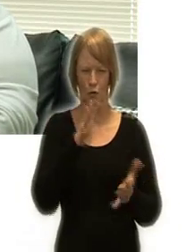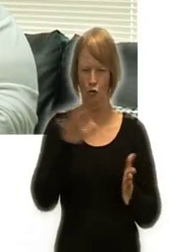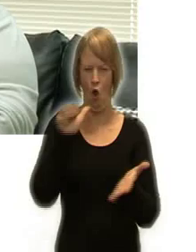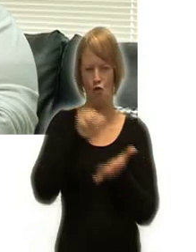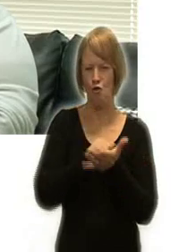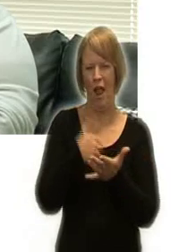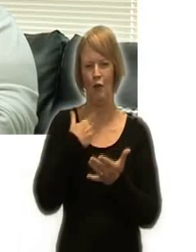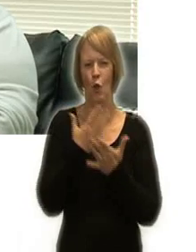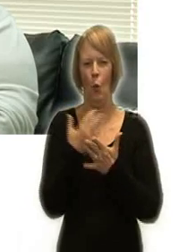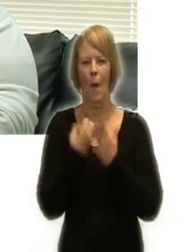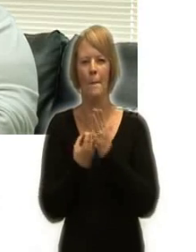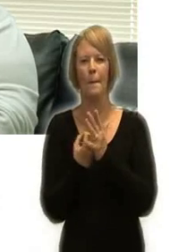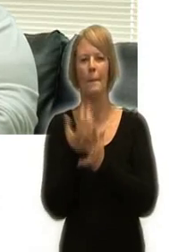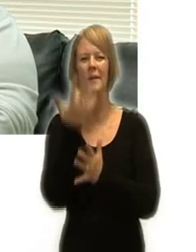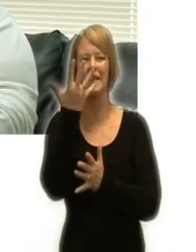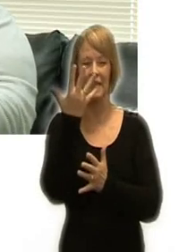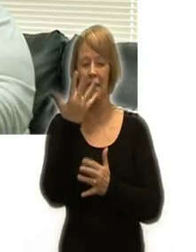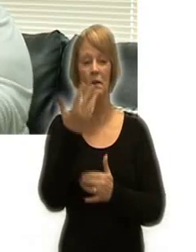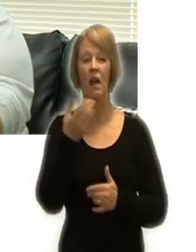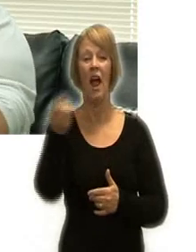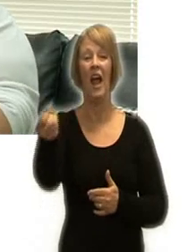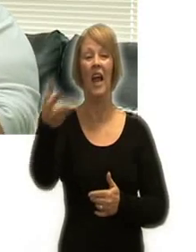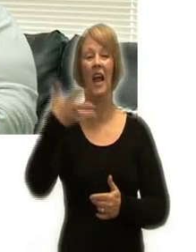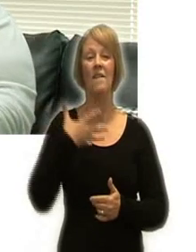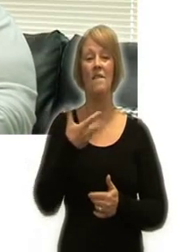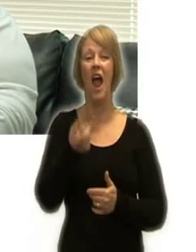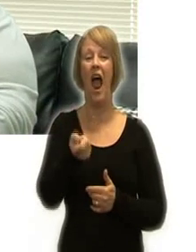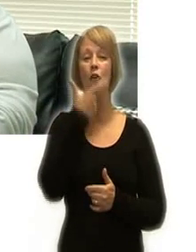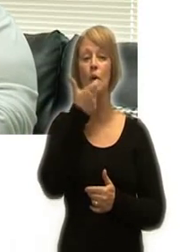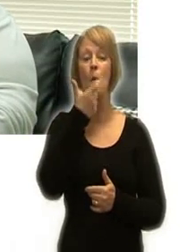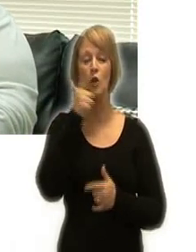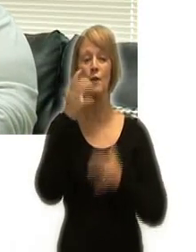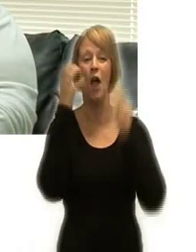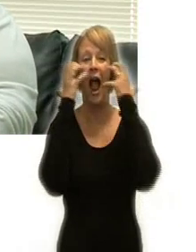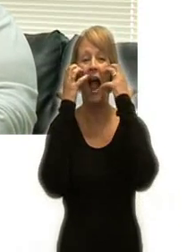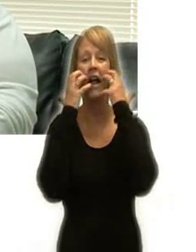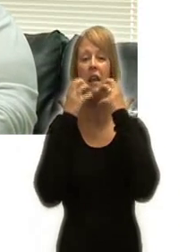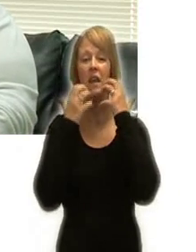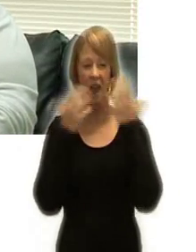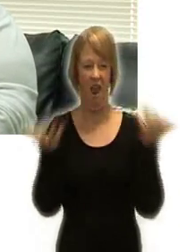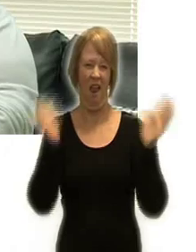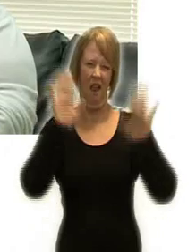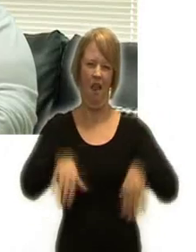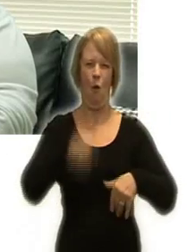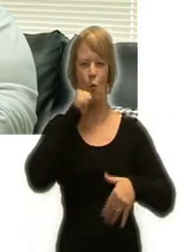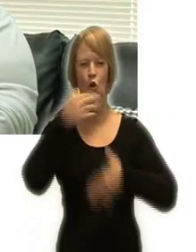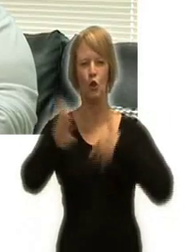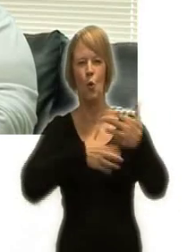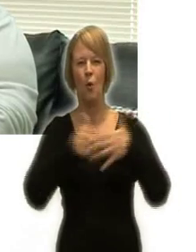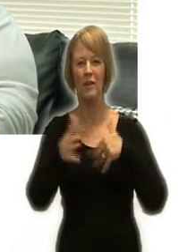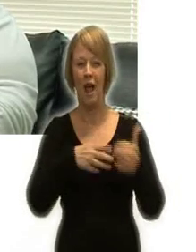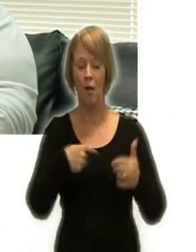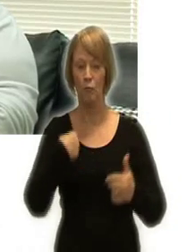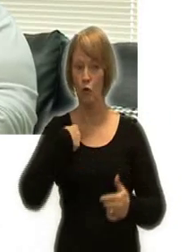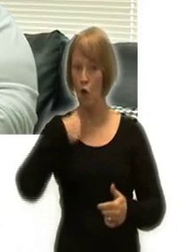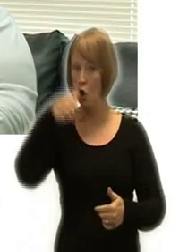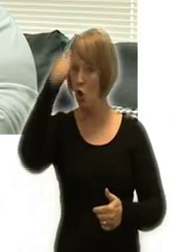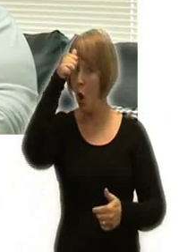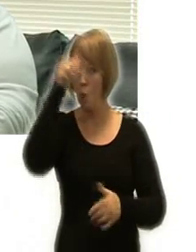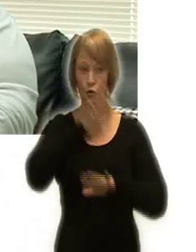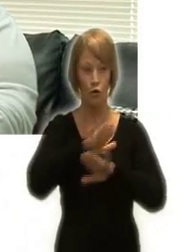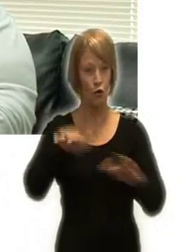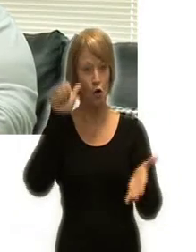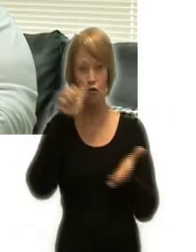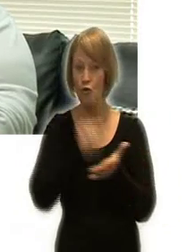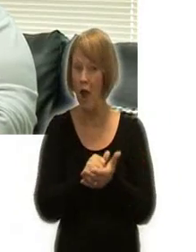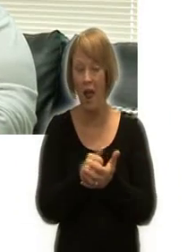And he just gave me antibiotics for acne. So that'll be it, that'll sort it out. And it was a bit like that, really. I knew I wasn't